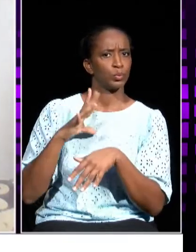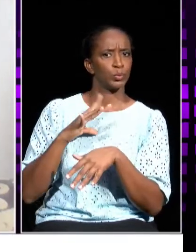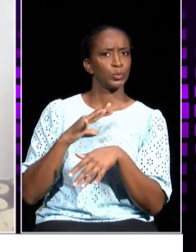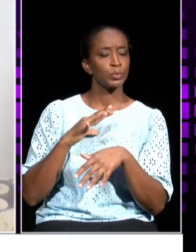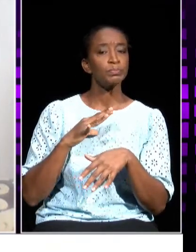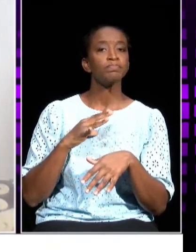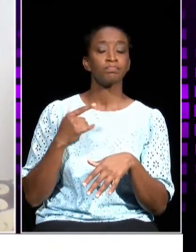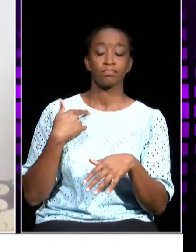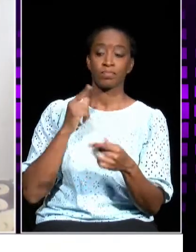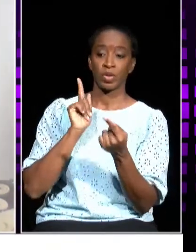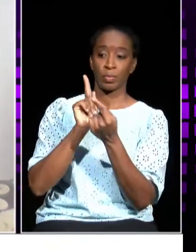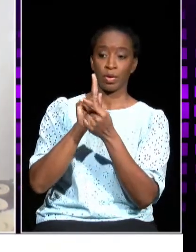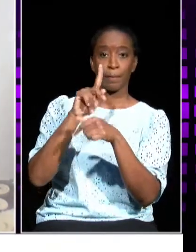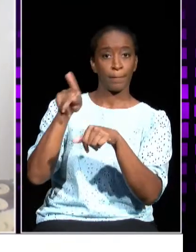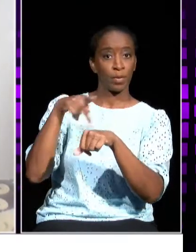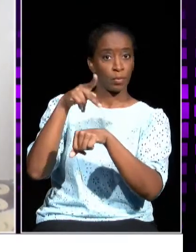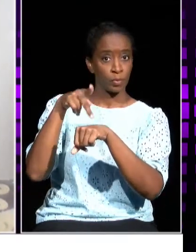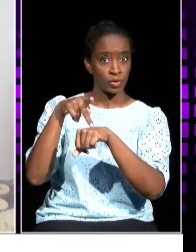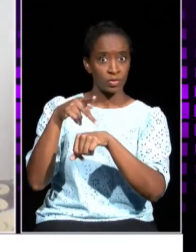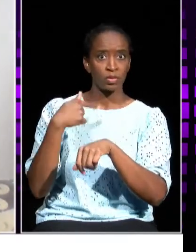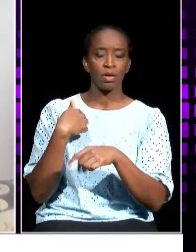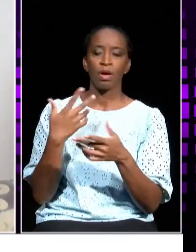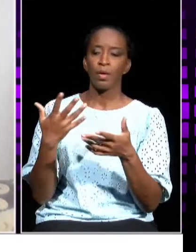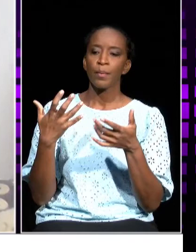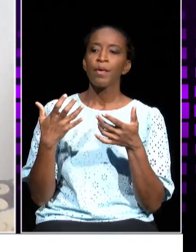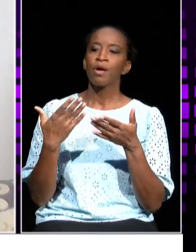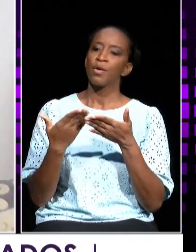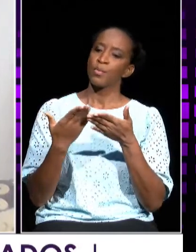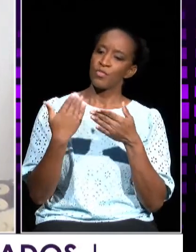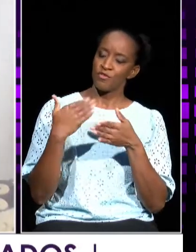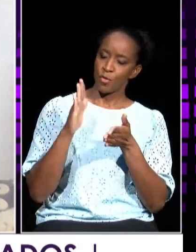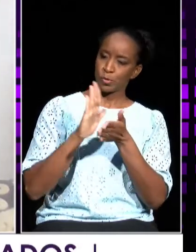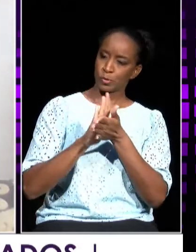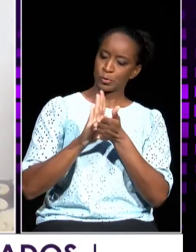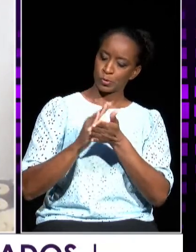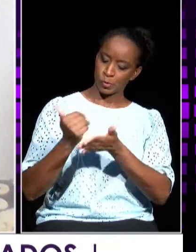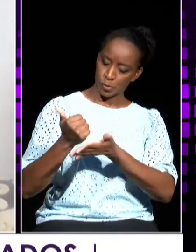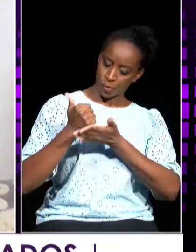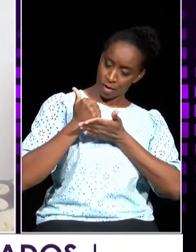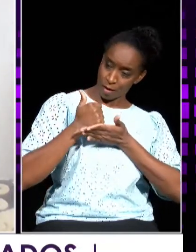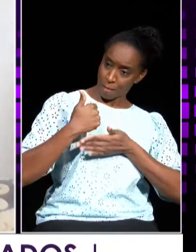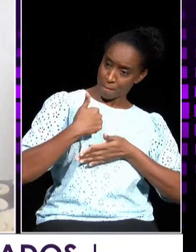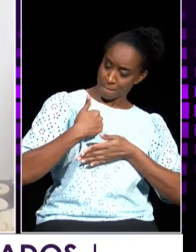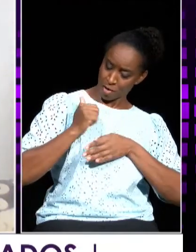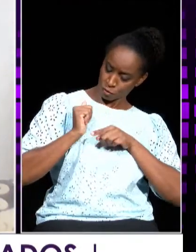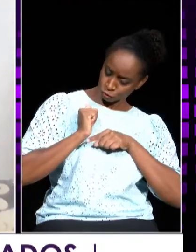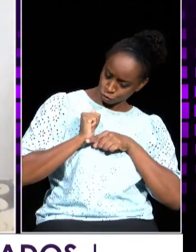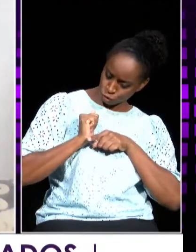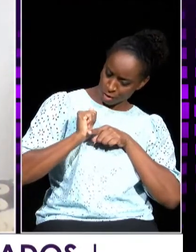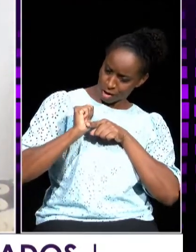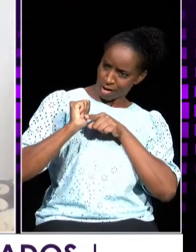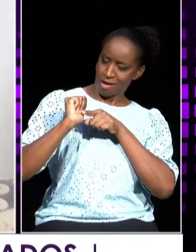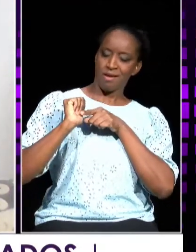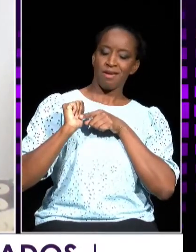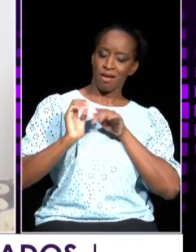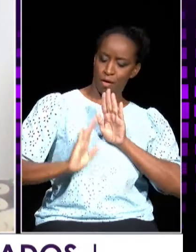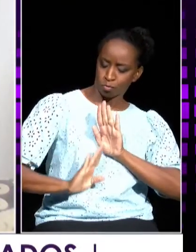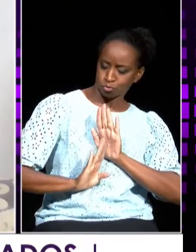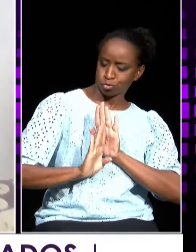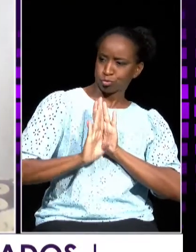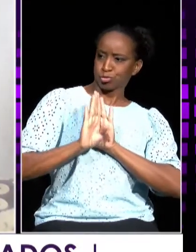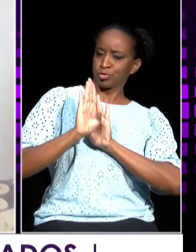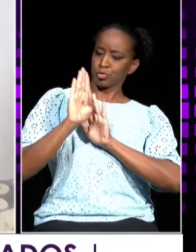to develop, as the school developed me into a leader, I want to develop other leaders." And so that is how the Allen